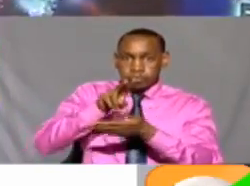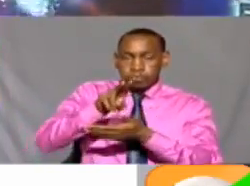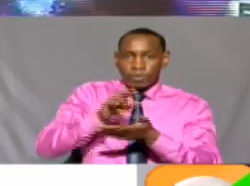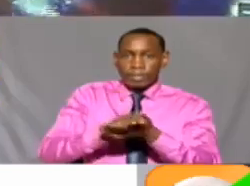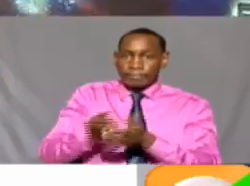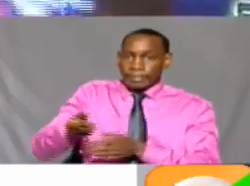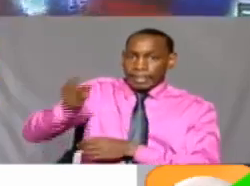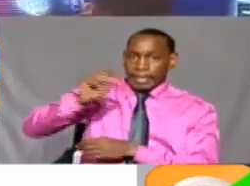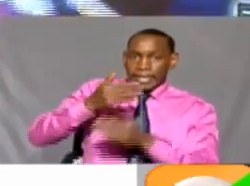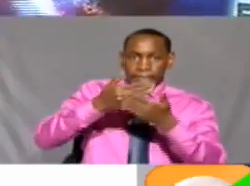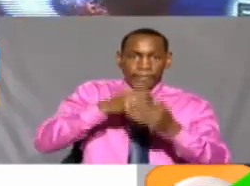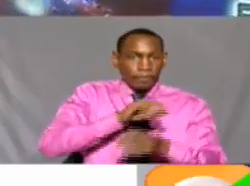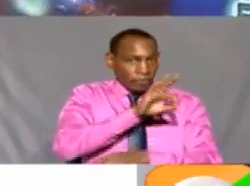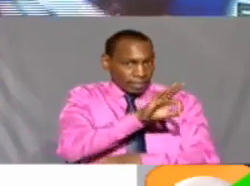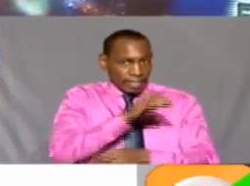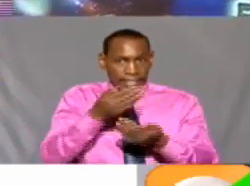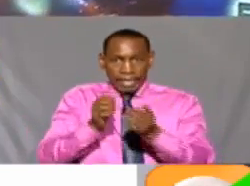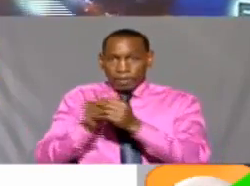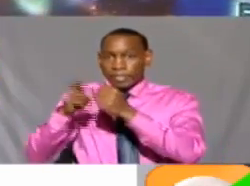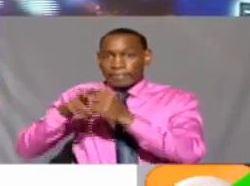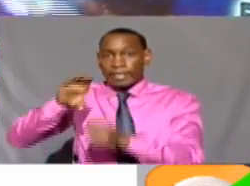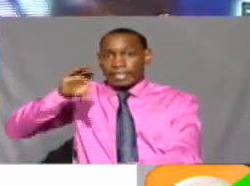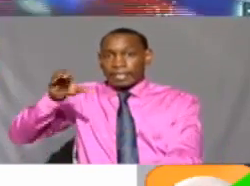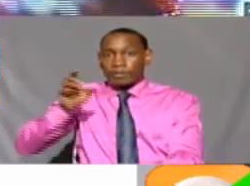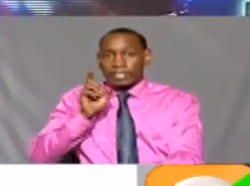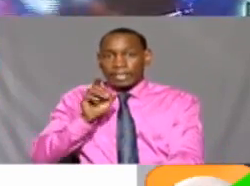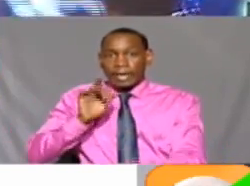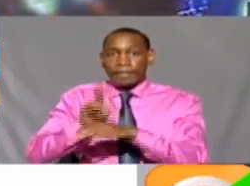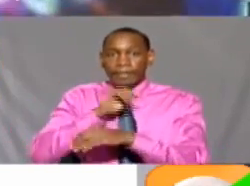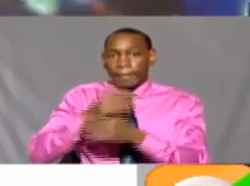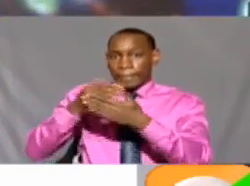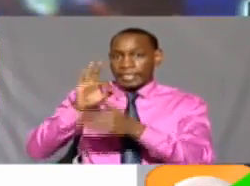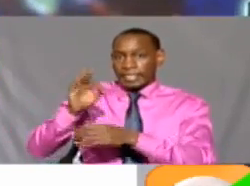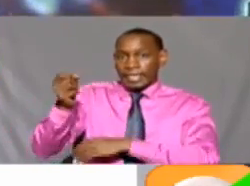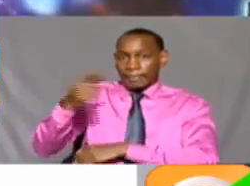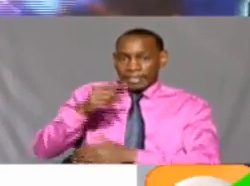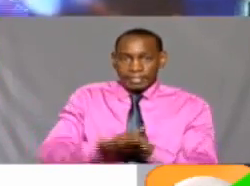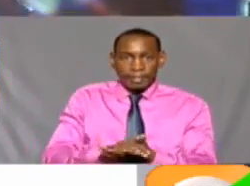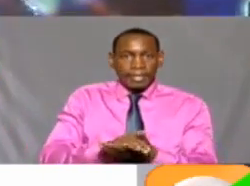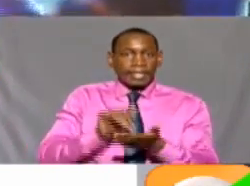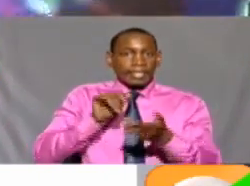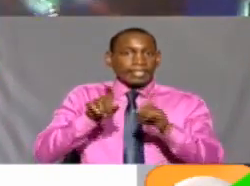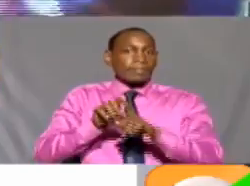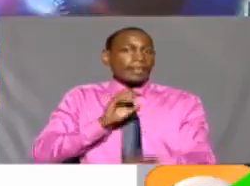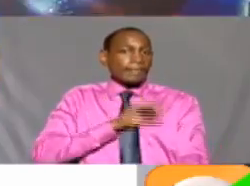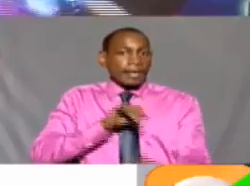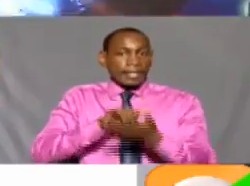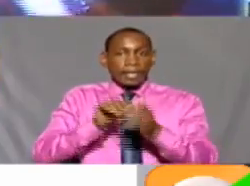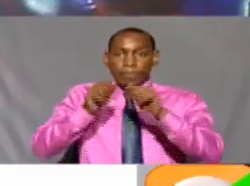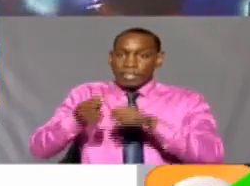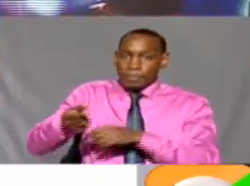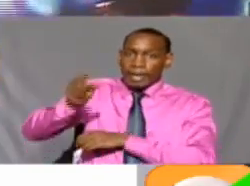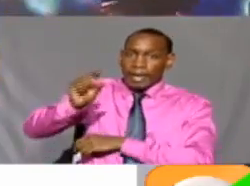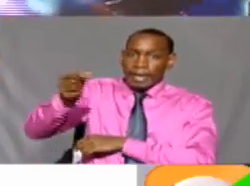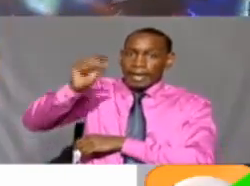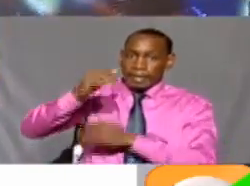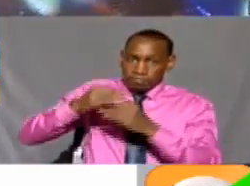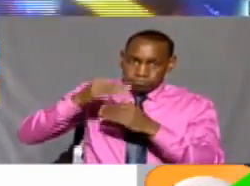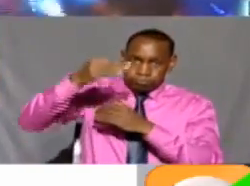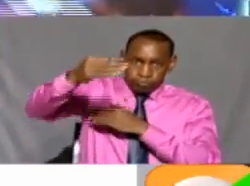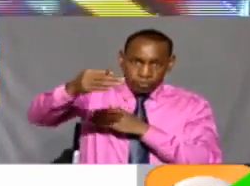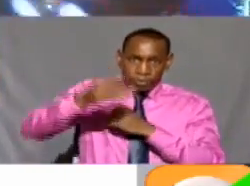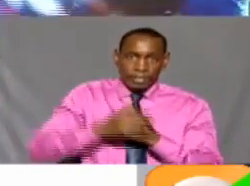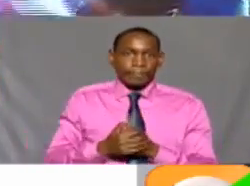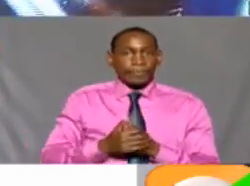risen from 3 to 17 in the last 3 months, with fears that the number could rise in the coming days.